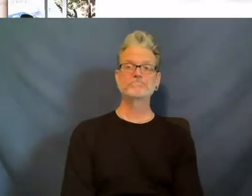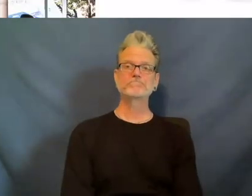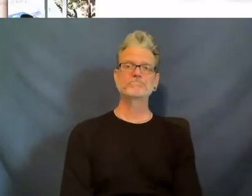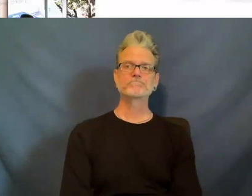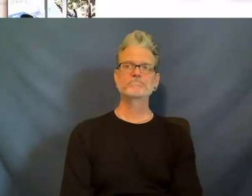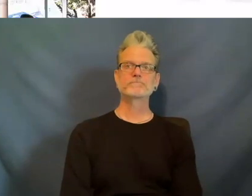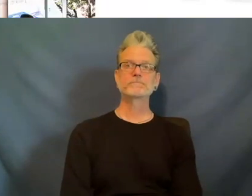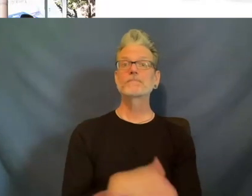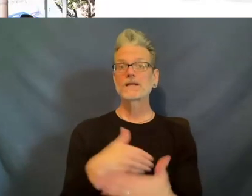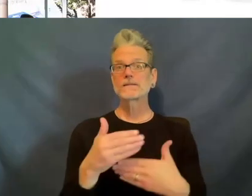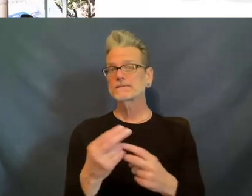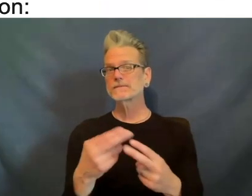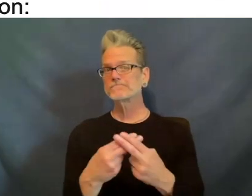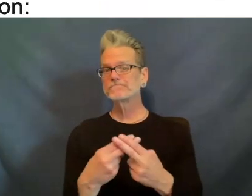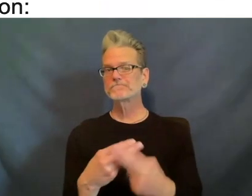Next slide, please.